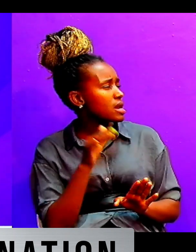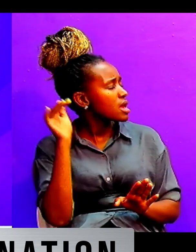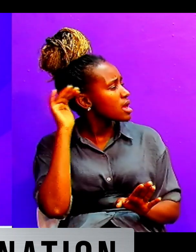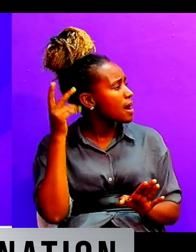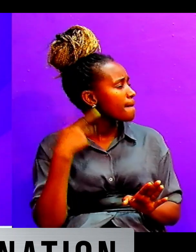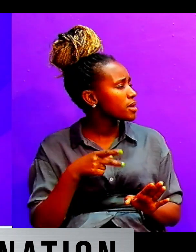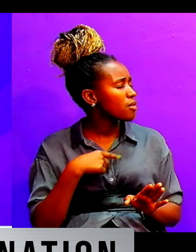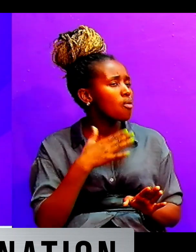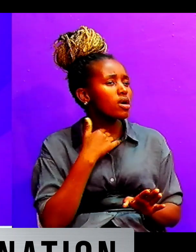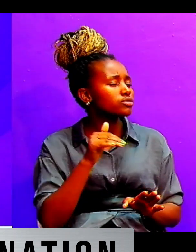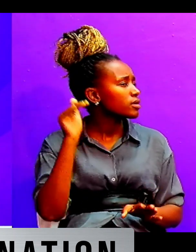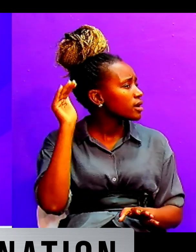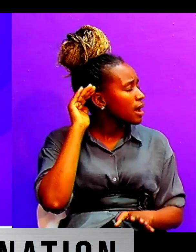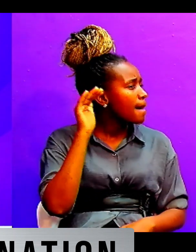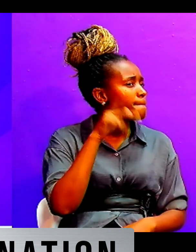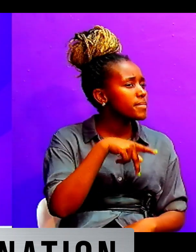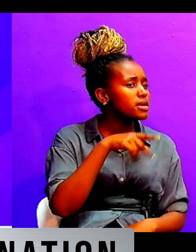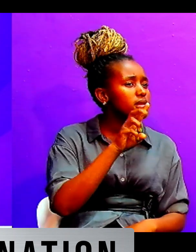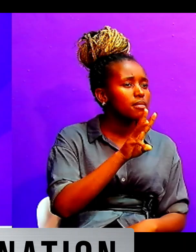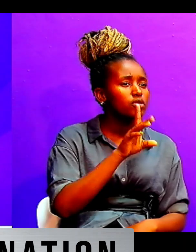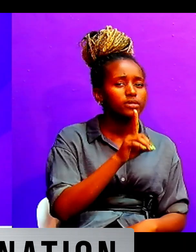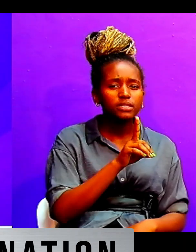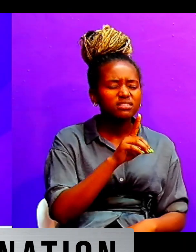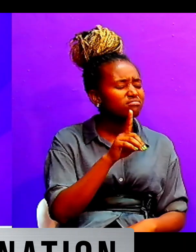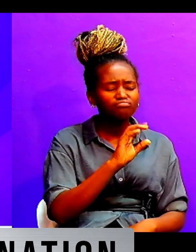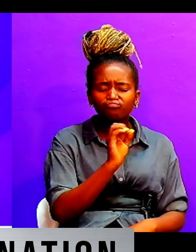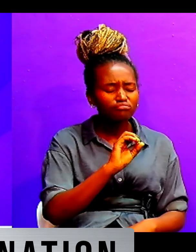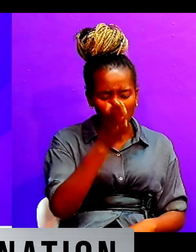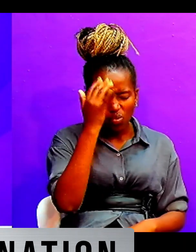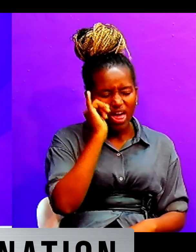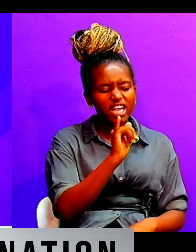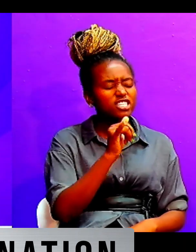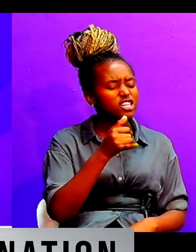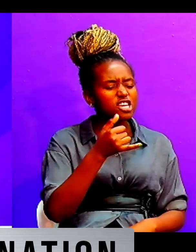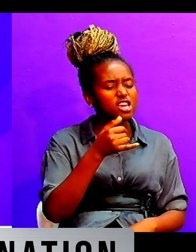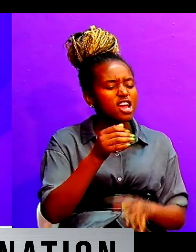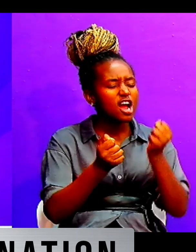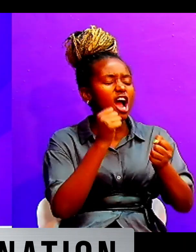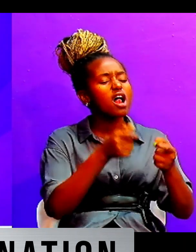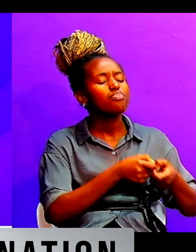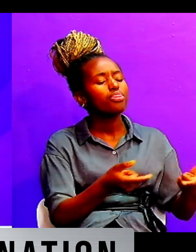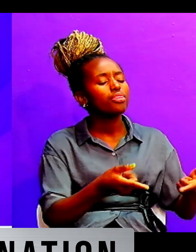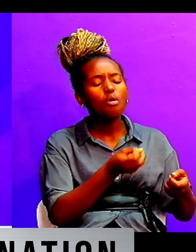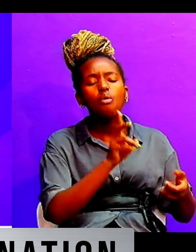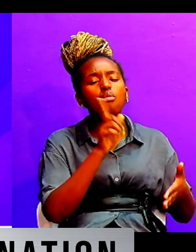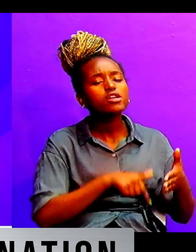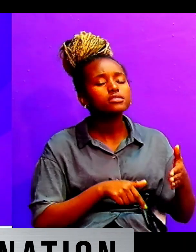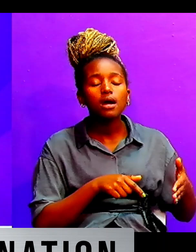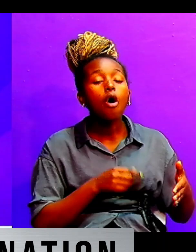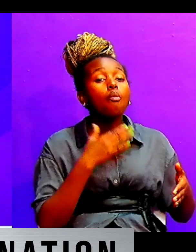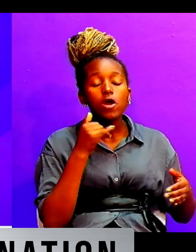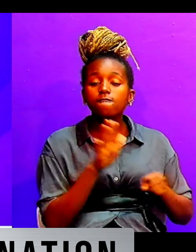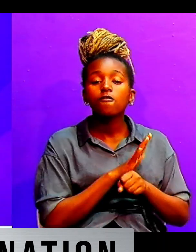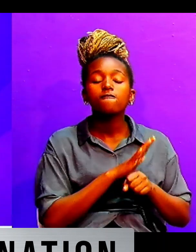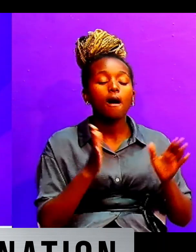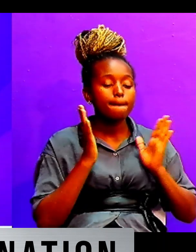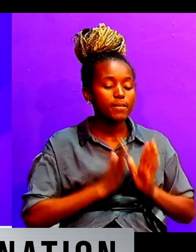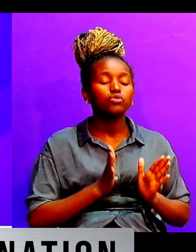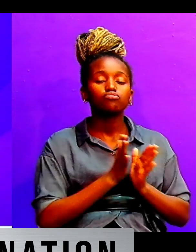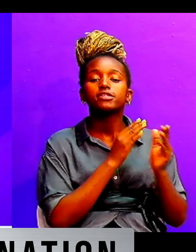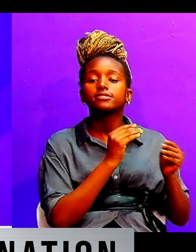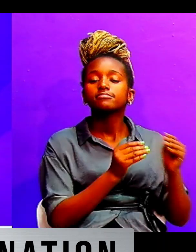They want me to call it in full, persons with disability. Yeah, are we really on the correct place?